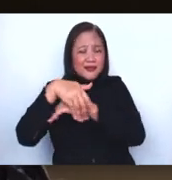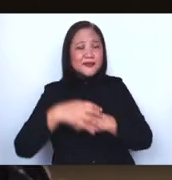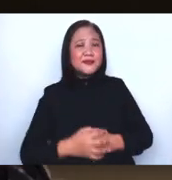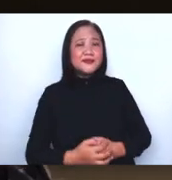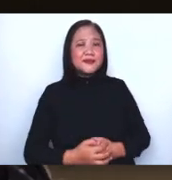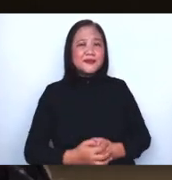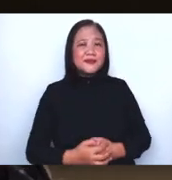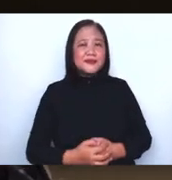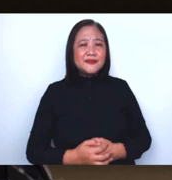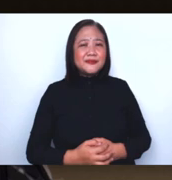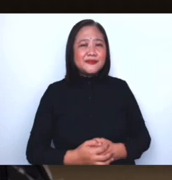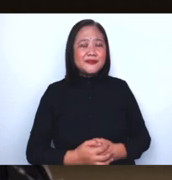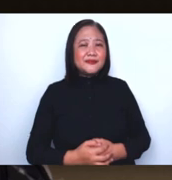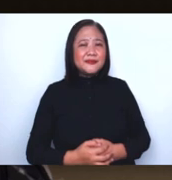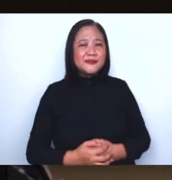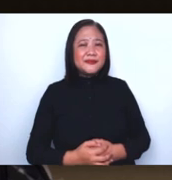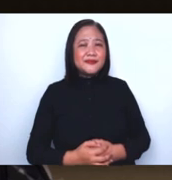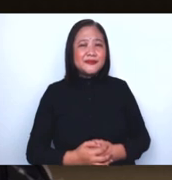darkness.